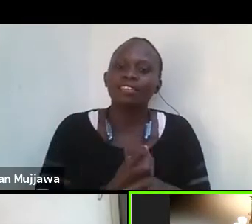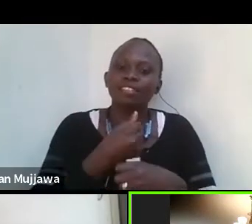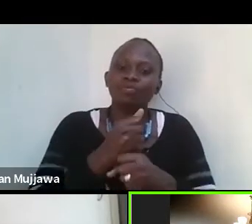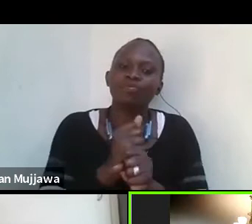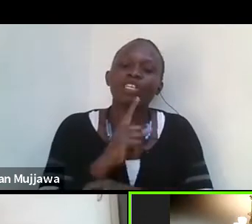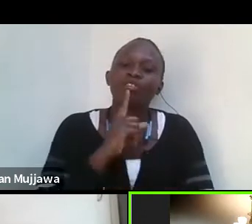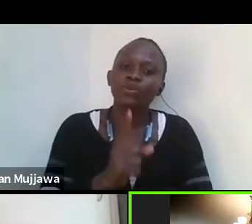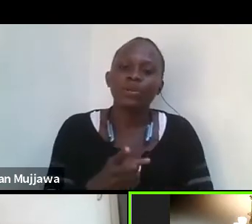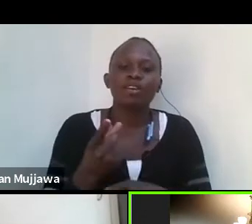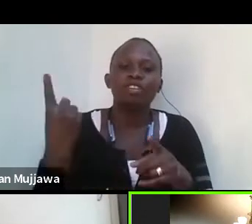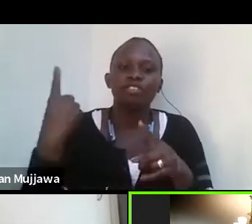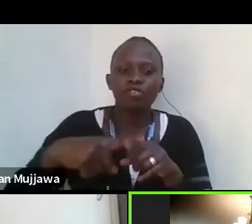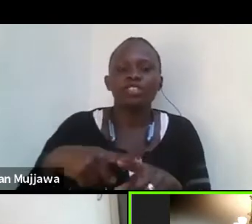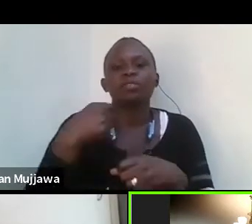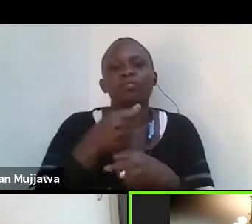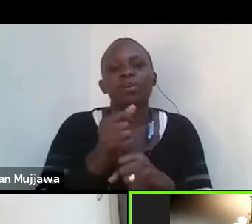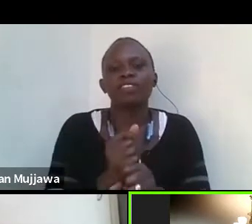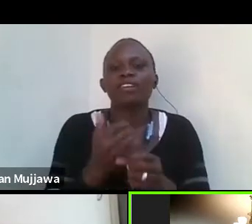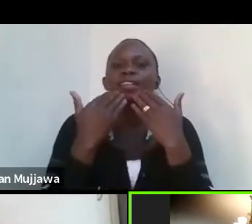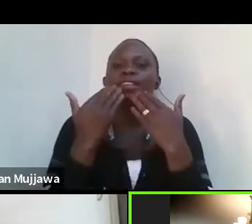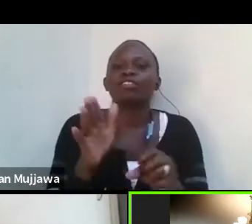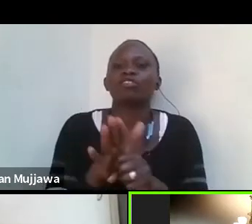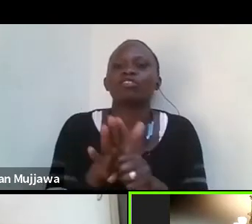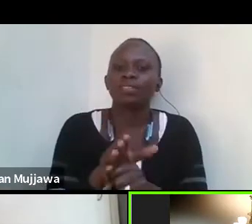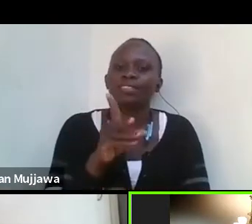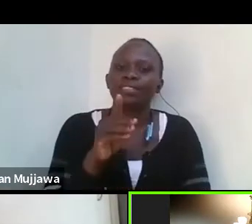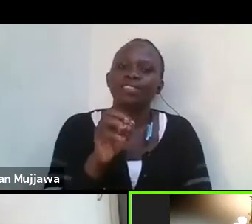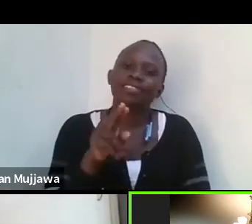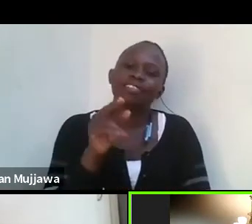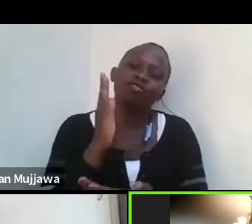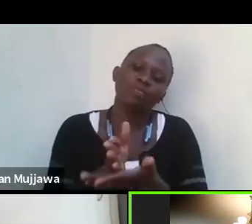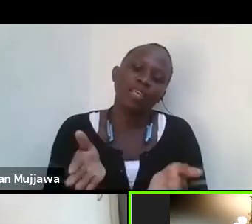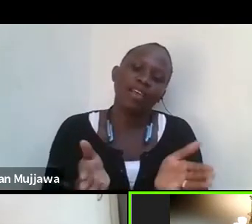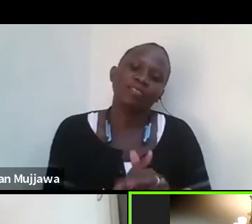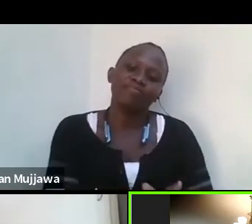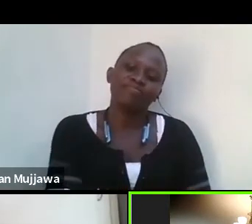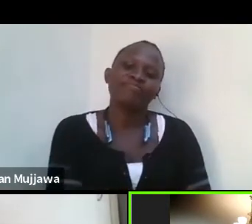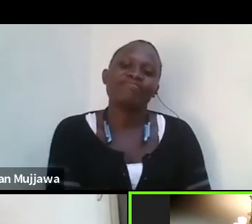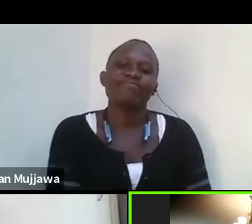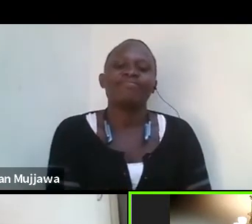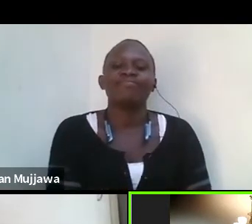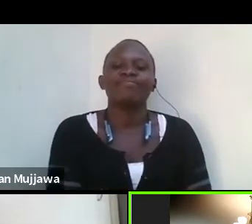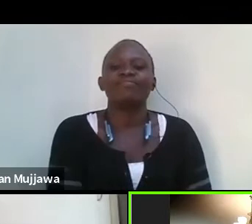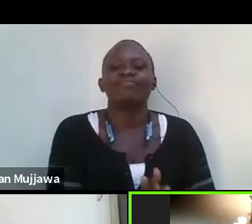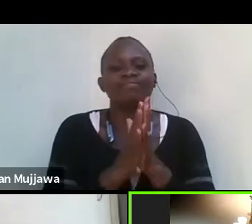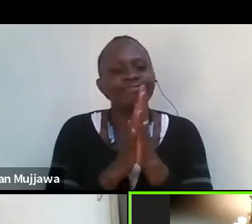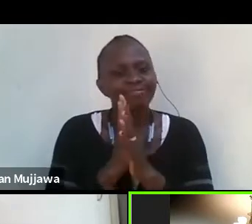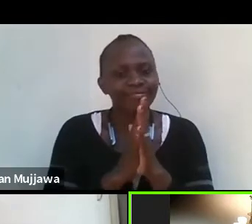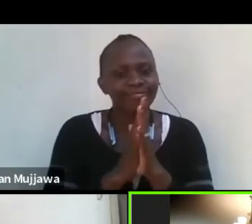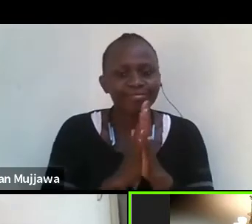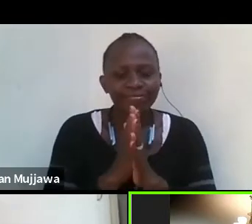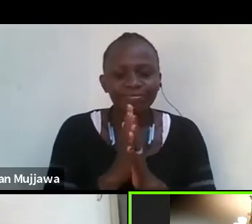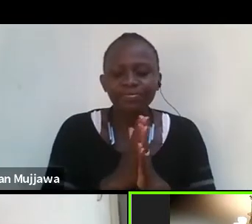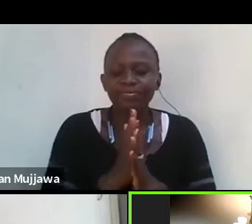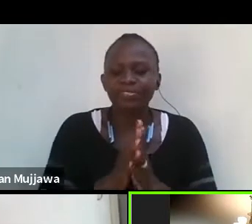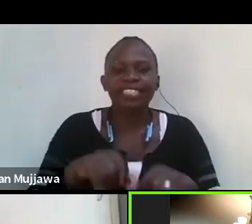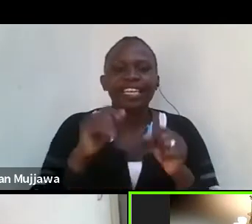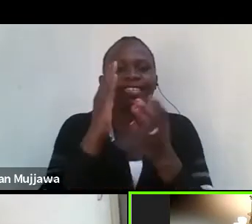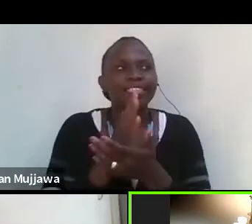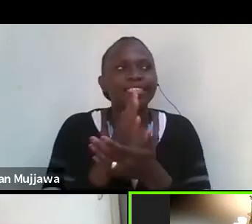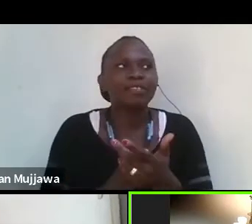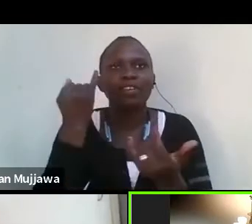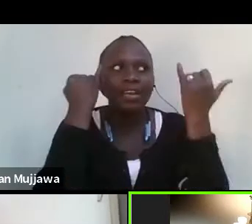a great insight. Of course, we are looking to you to share some of the ideas that you see where our people can be able to, our young people can be